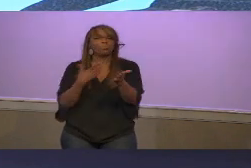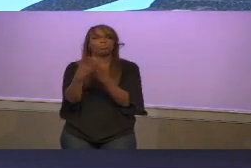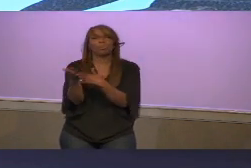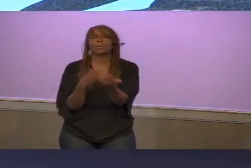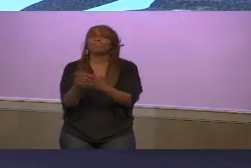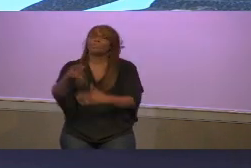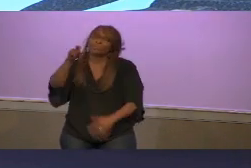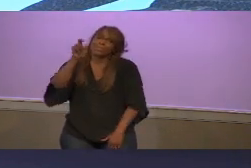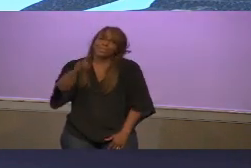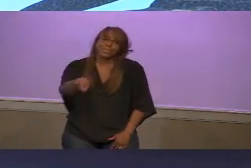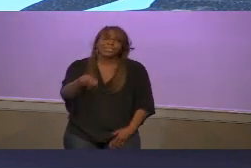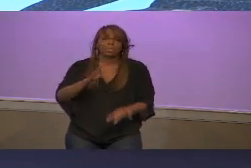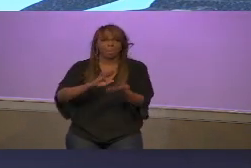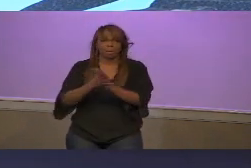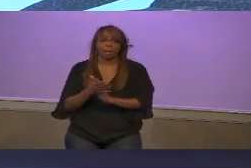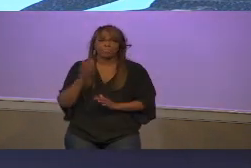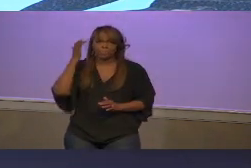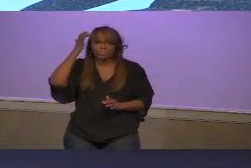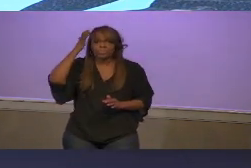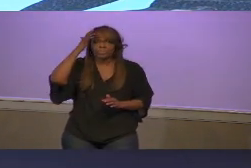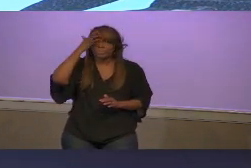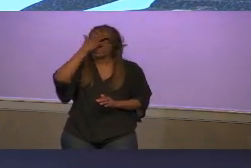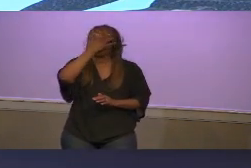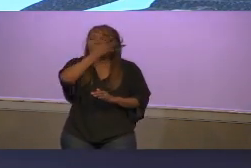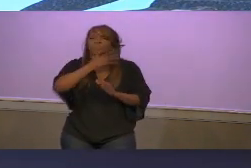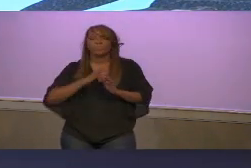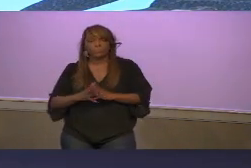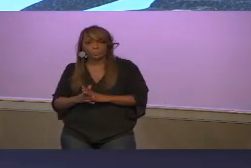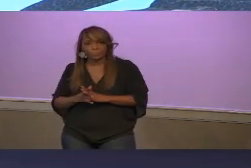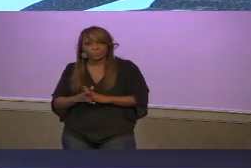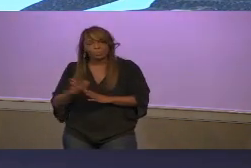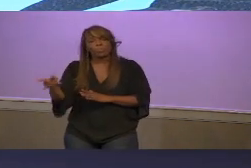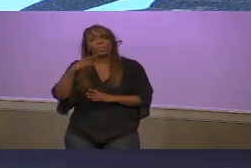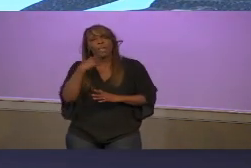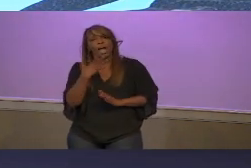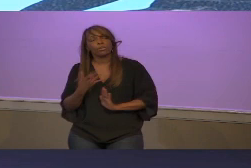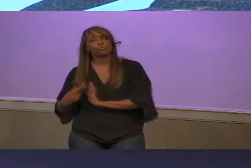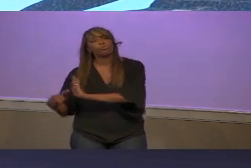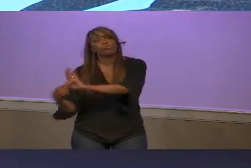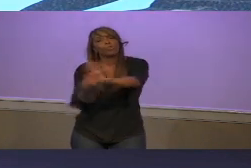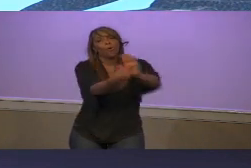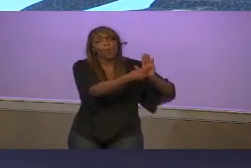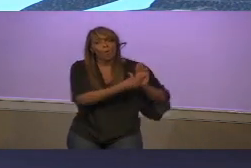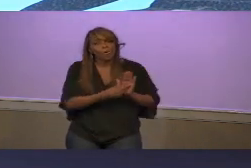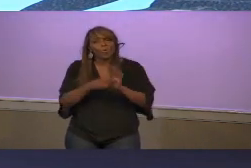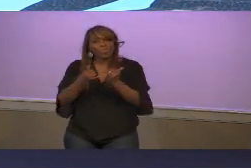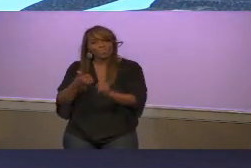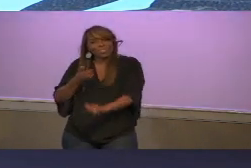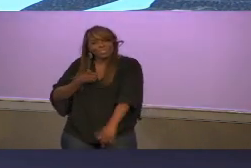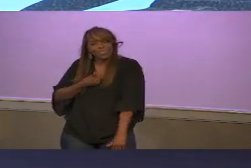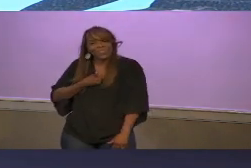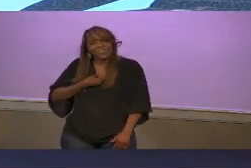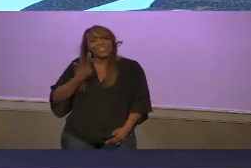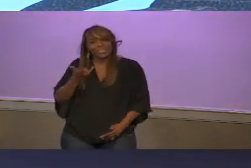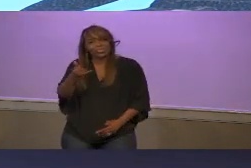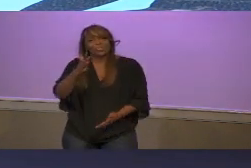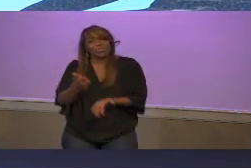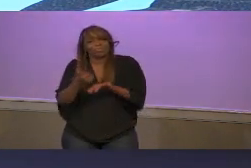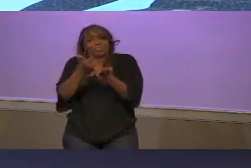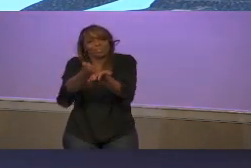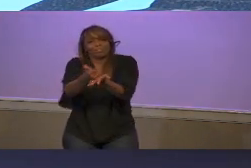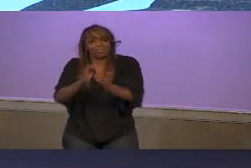you need me to become. I've revealed myself to you by virtue of my deliverance in your